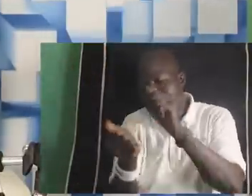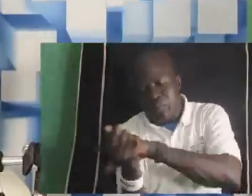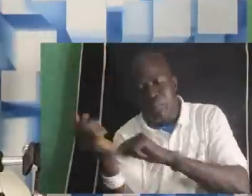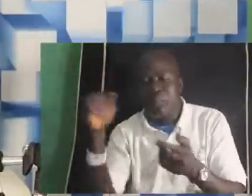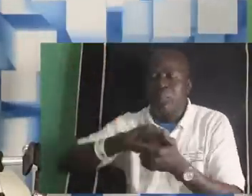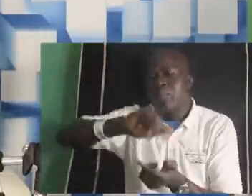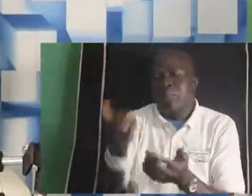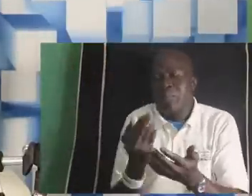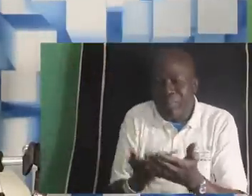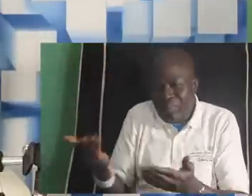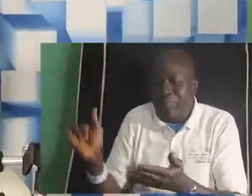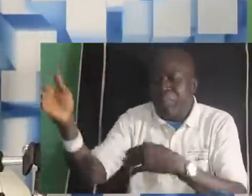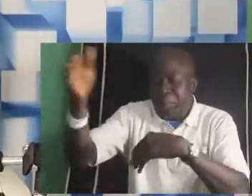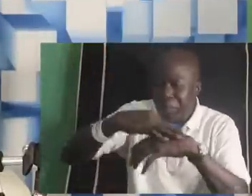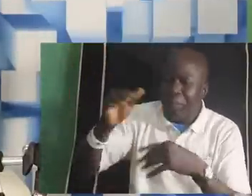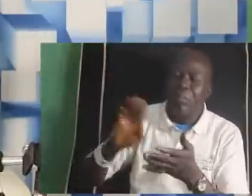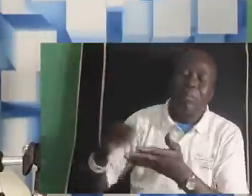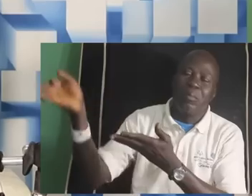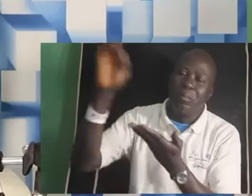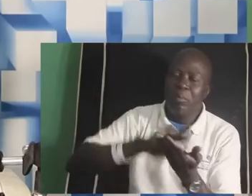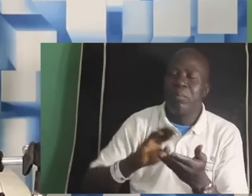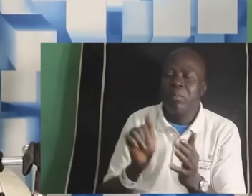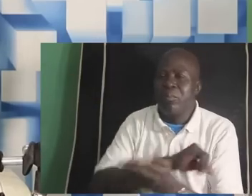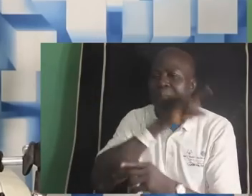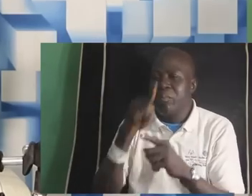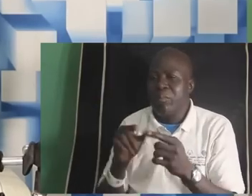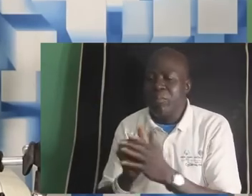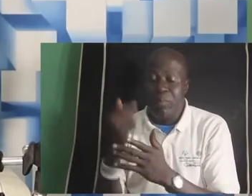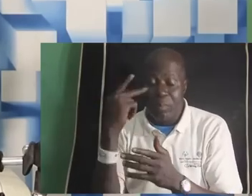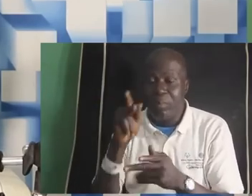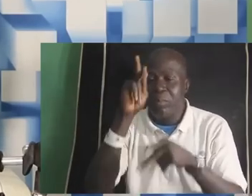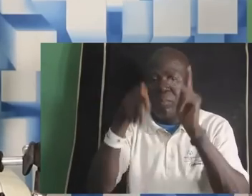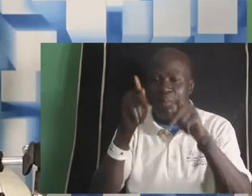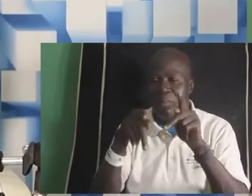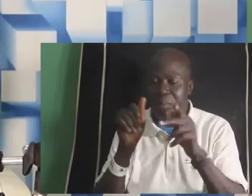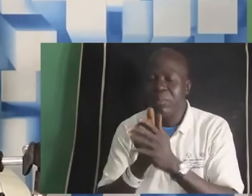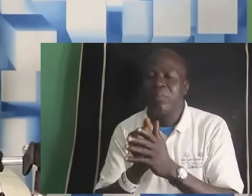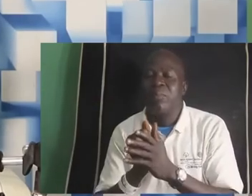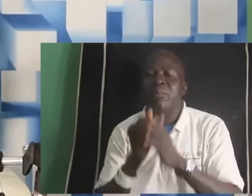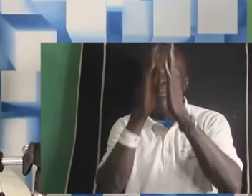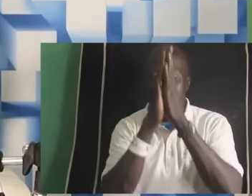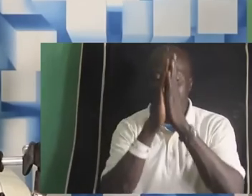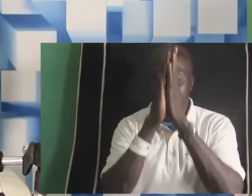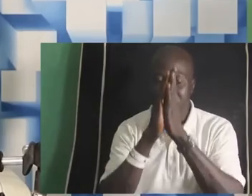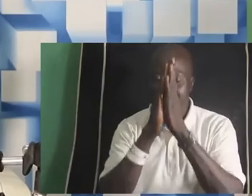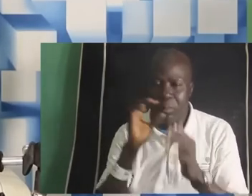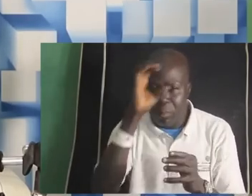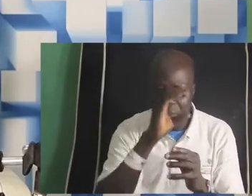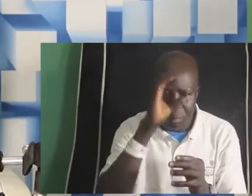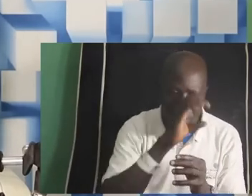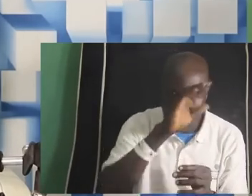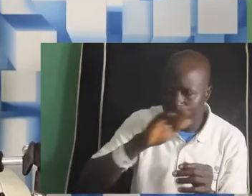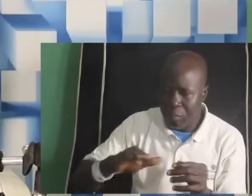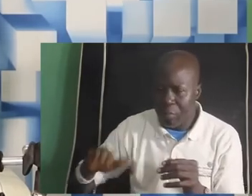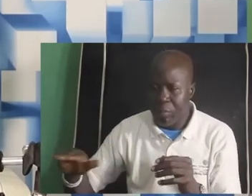her womb was removed, they put something there and it was replaced. Bọ́ bára wọn ti ń gbàdúrà àti bímọ tí wọ́n ń lọ́mọ ẹni tí máa ń ṣẹlẹ̀ nu ẹ̀yìn gbọ́rí kan